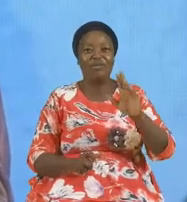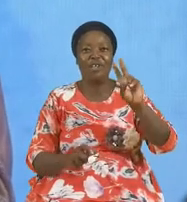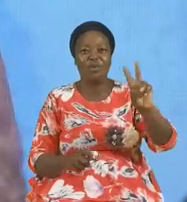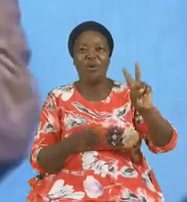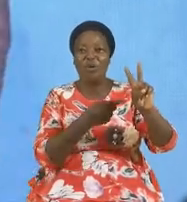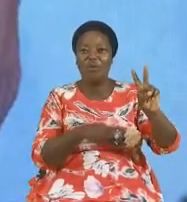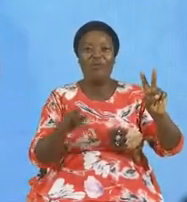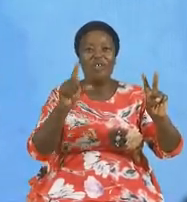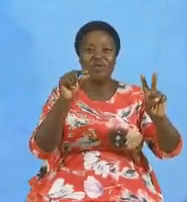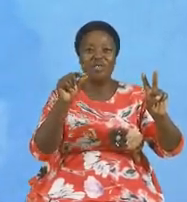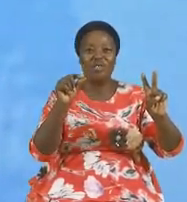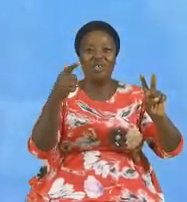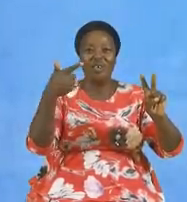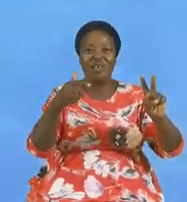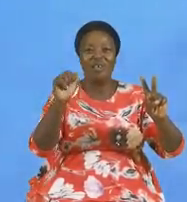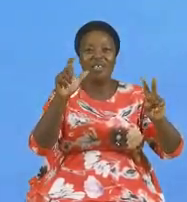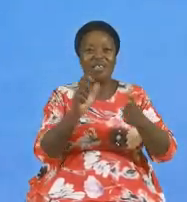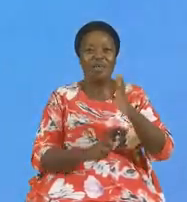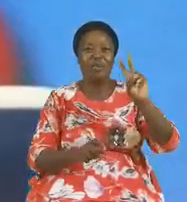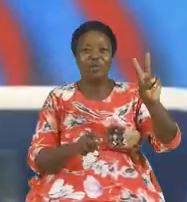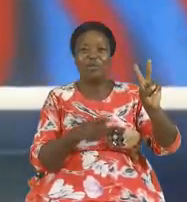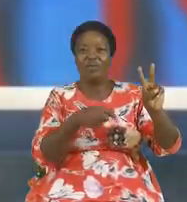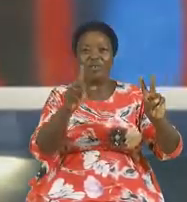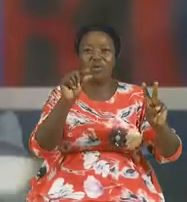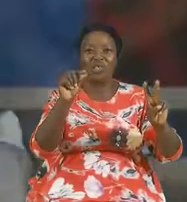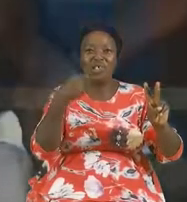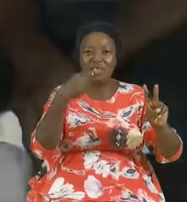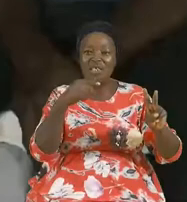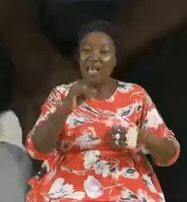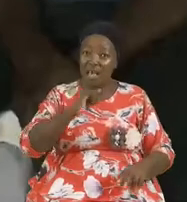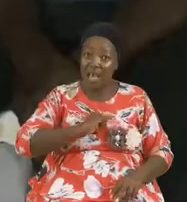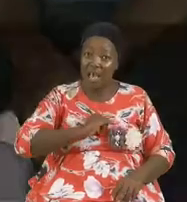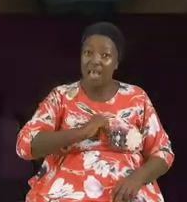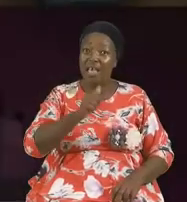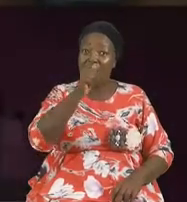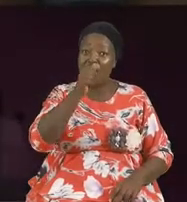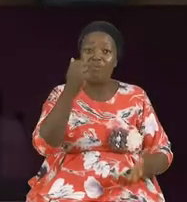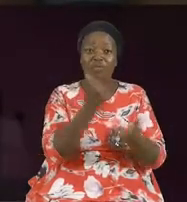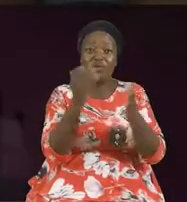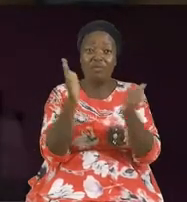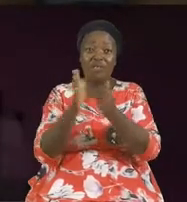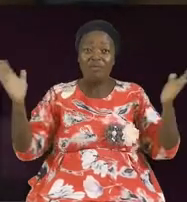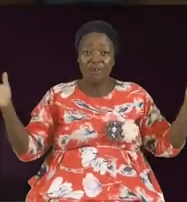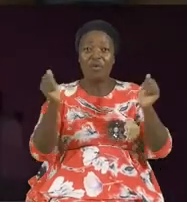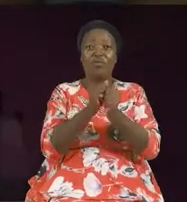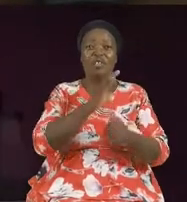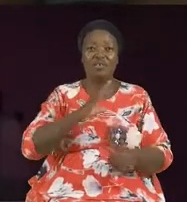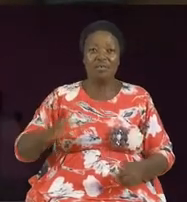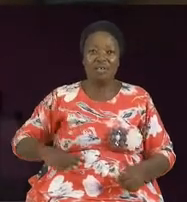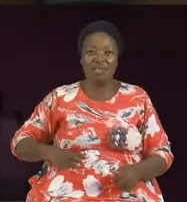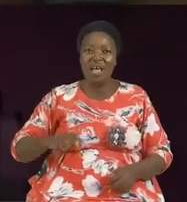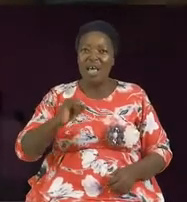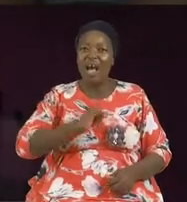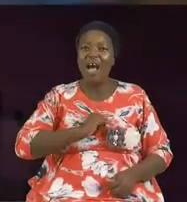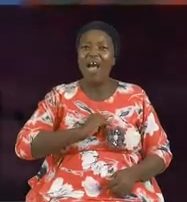sin. Look at Galatians chapter 2. I'm reading from verse 20. Galatians chapter 2 verse 20. It says, I